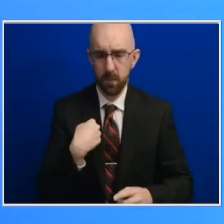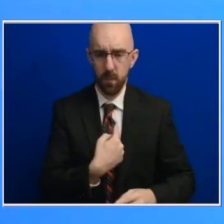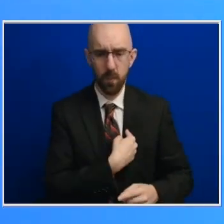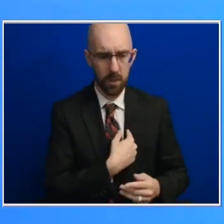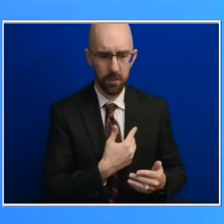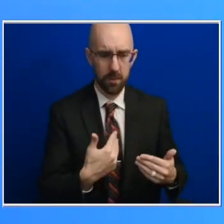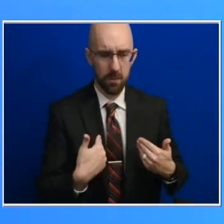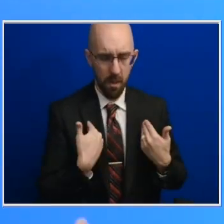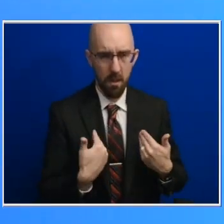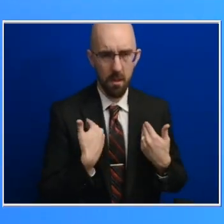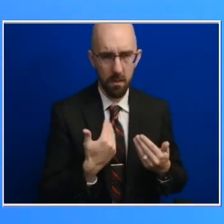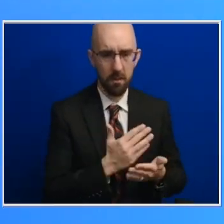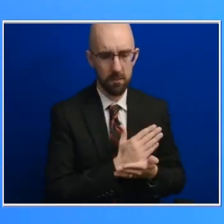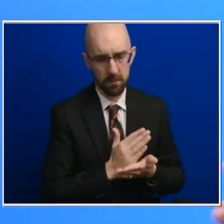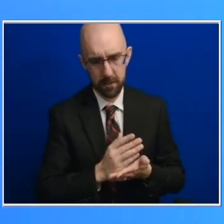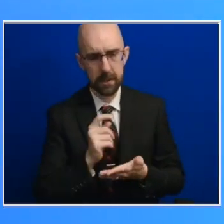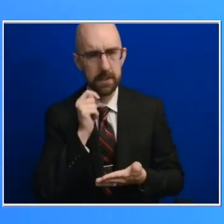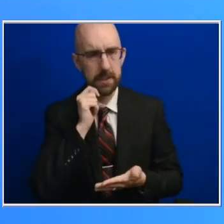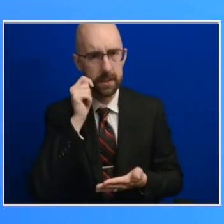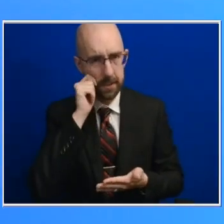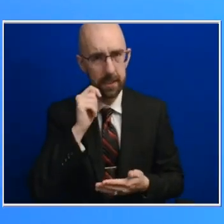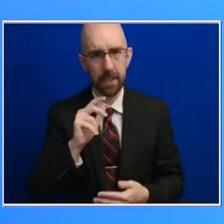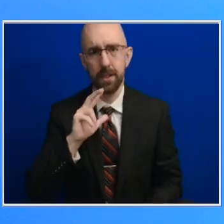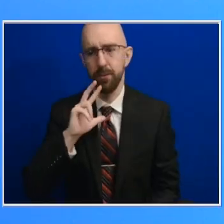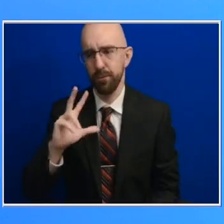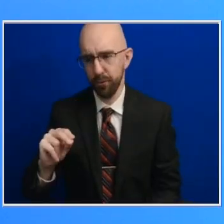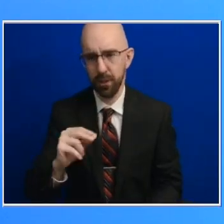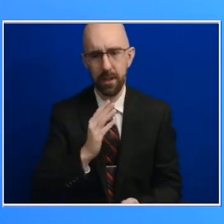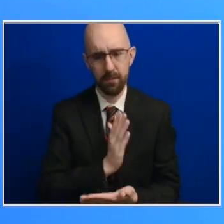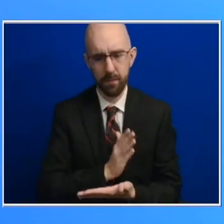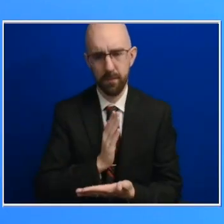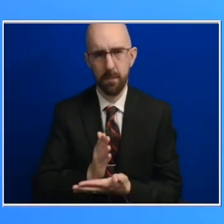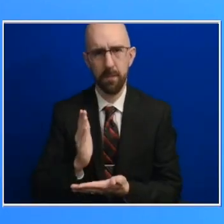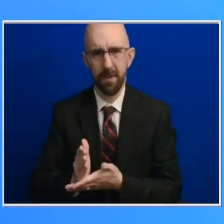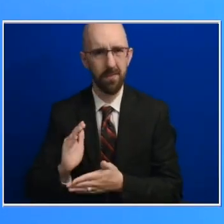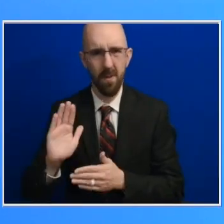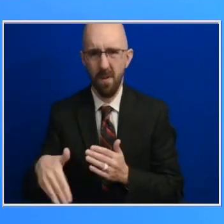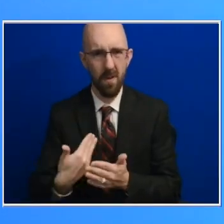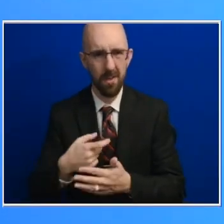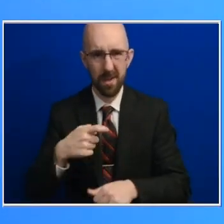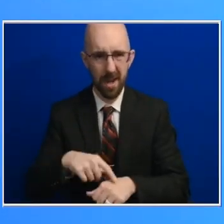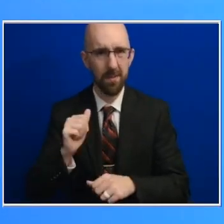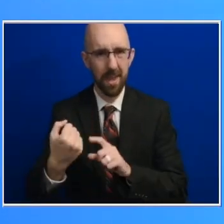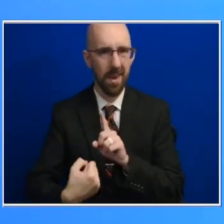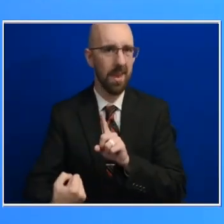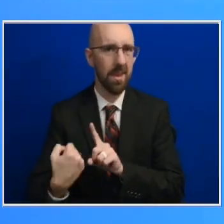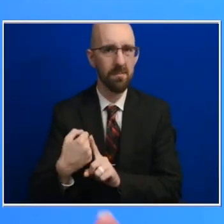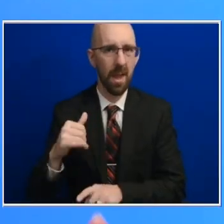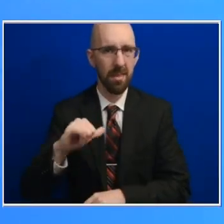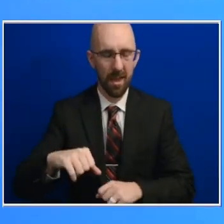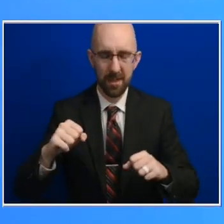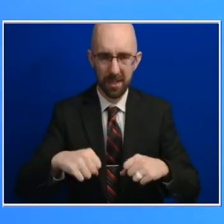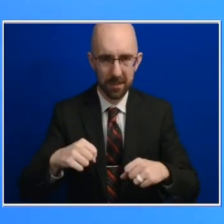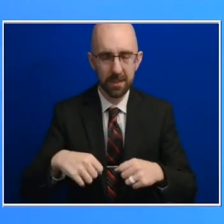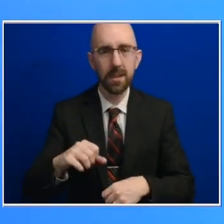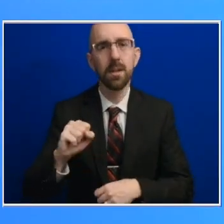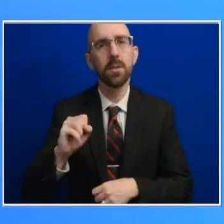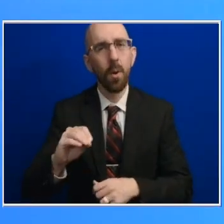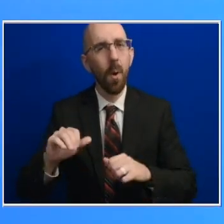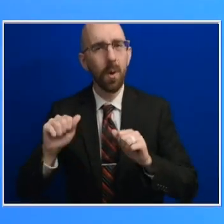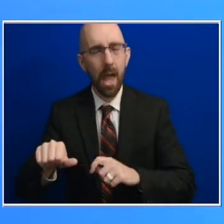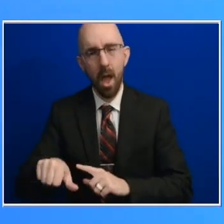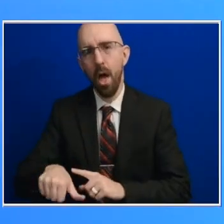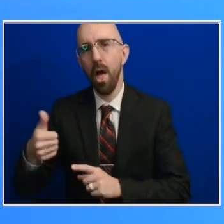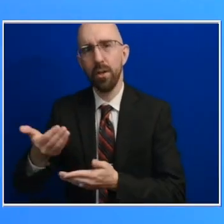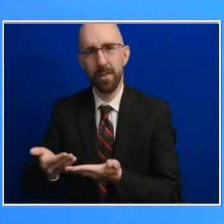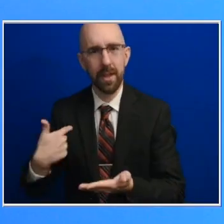young and in our teenage years and in our 30s and all of the time really can impact that. and so can the other things that we do to